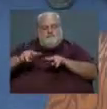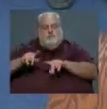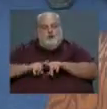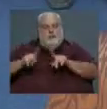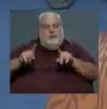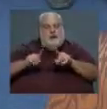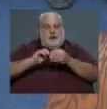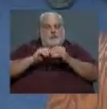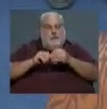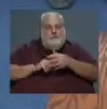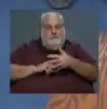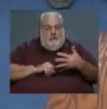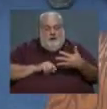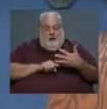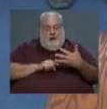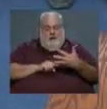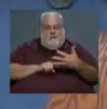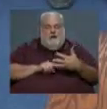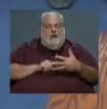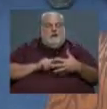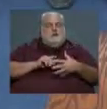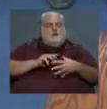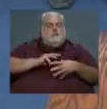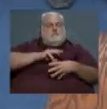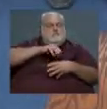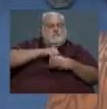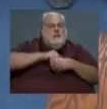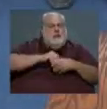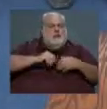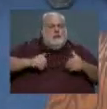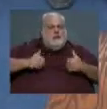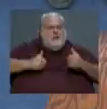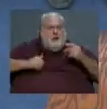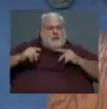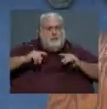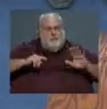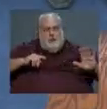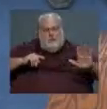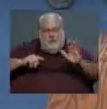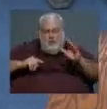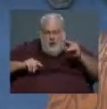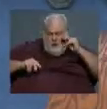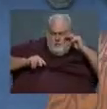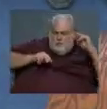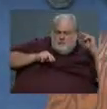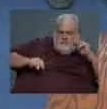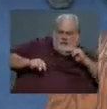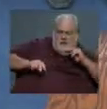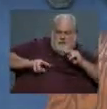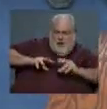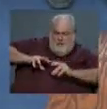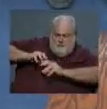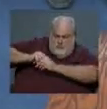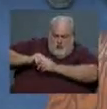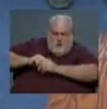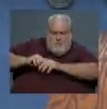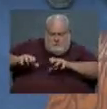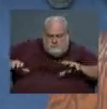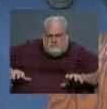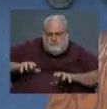number 5 is to include the youth in their programming and in what they do. So that was another